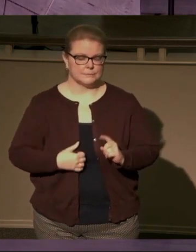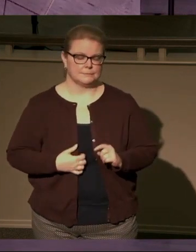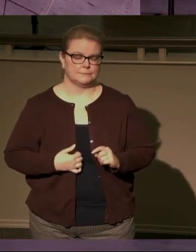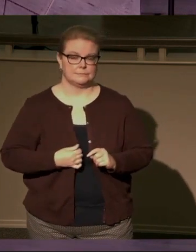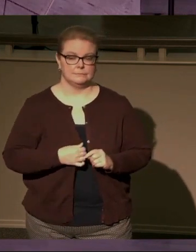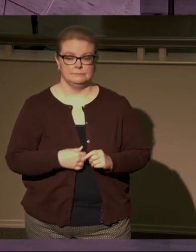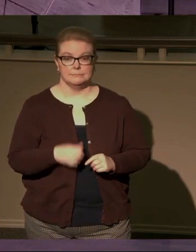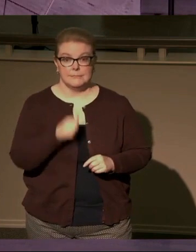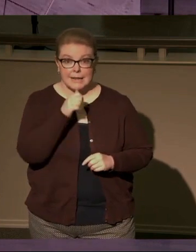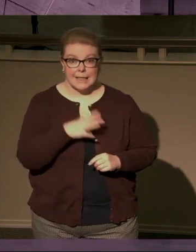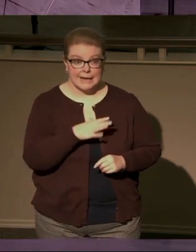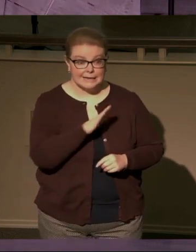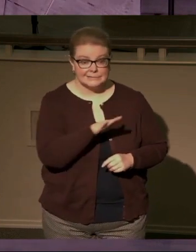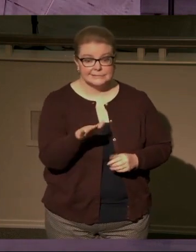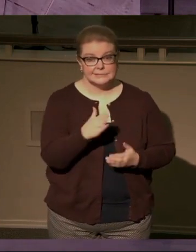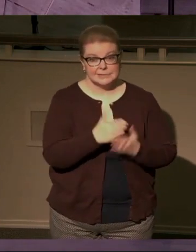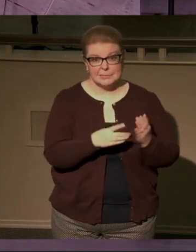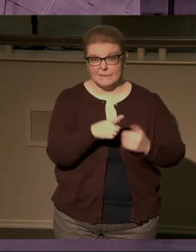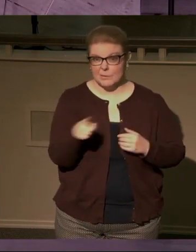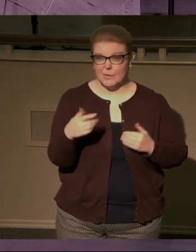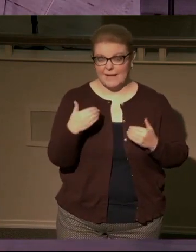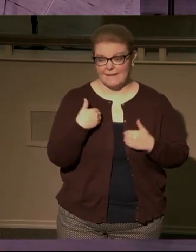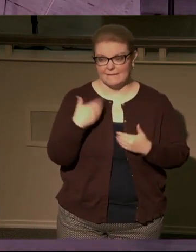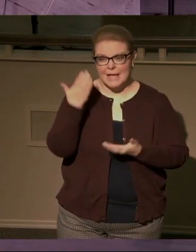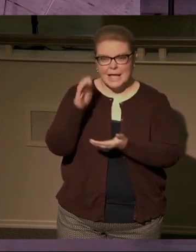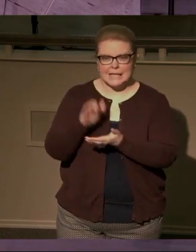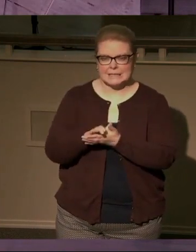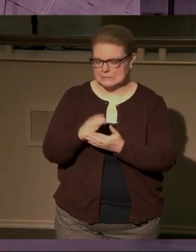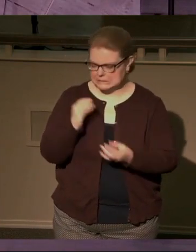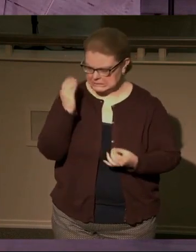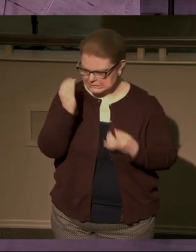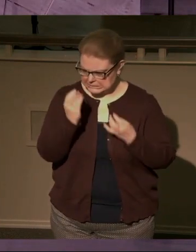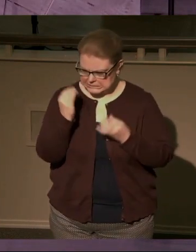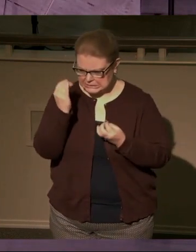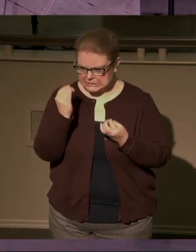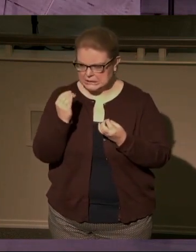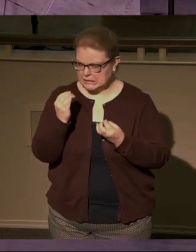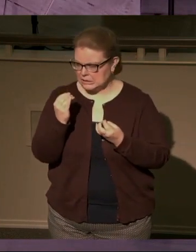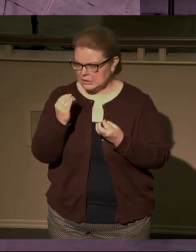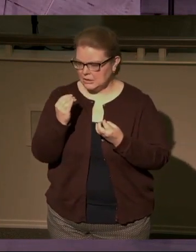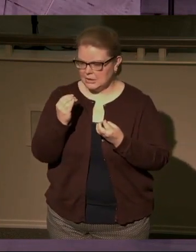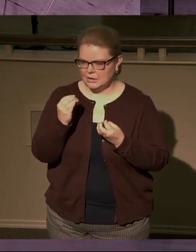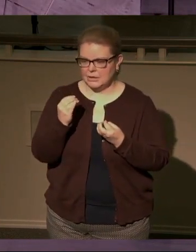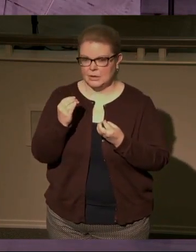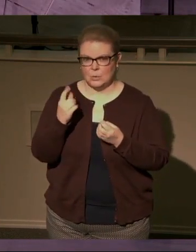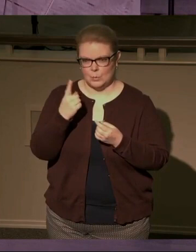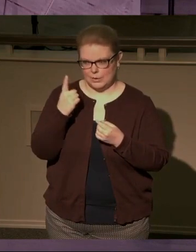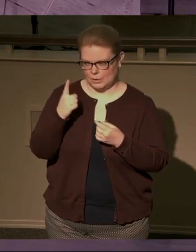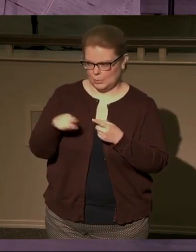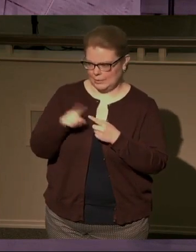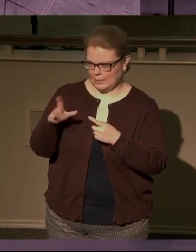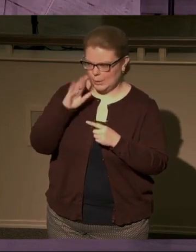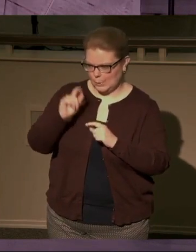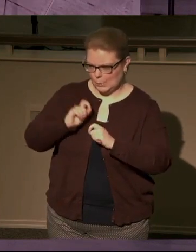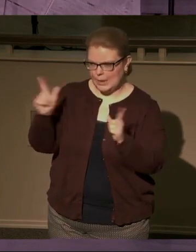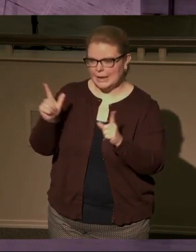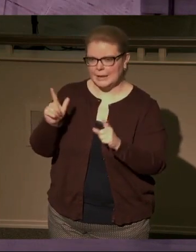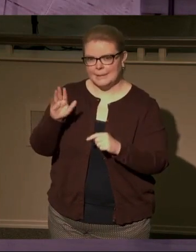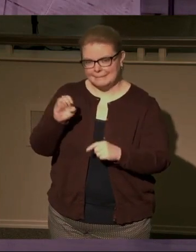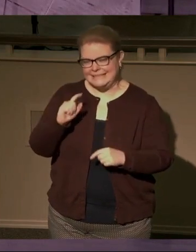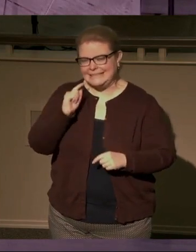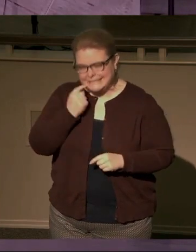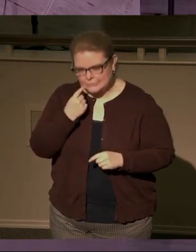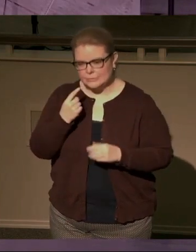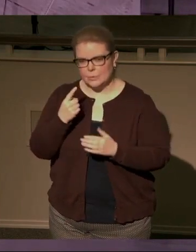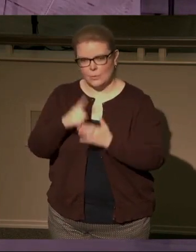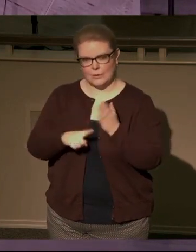Ladies, some of you got midlife husbands and you're wondering when they're going to wake up and get serious about the things that really